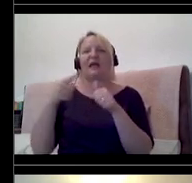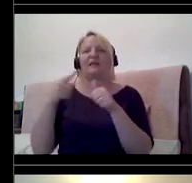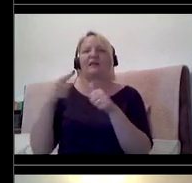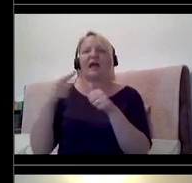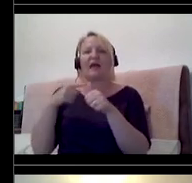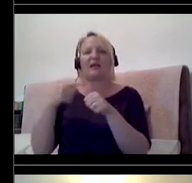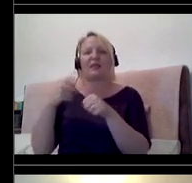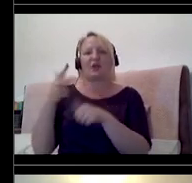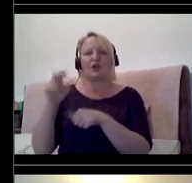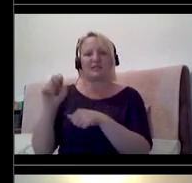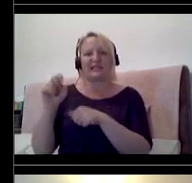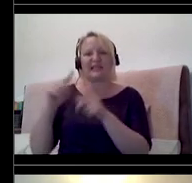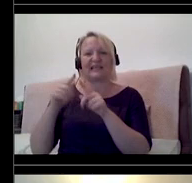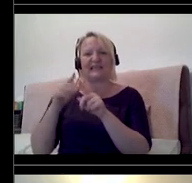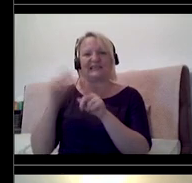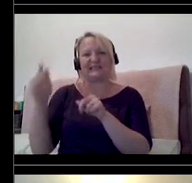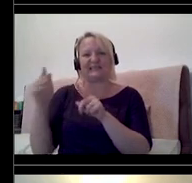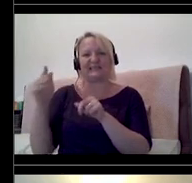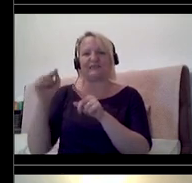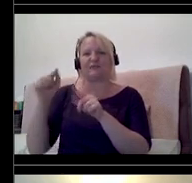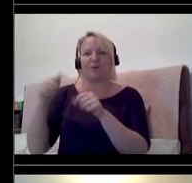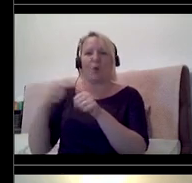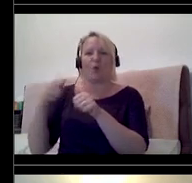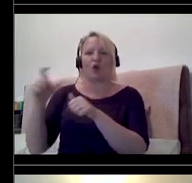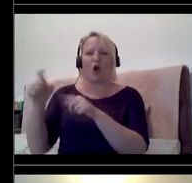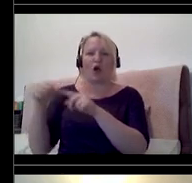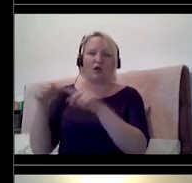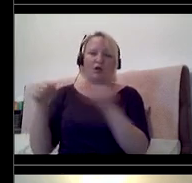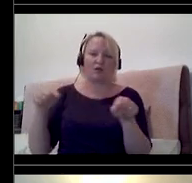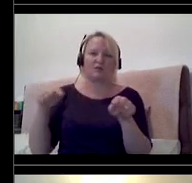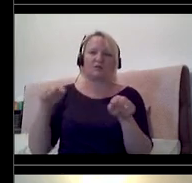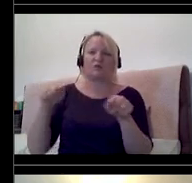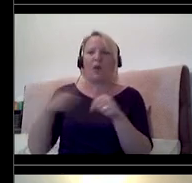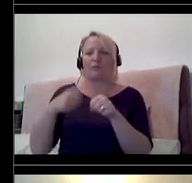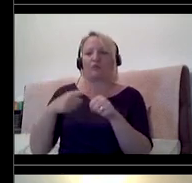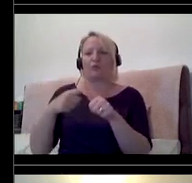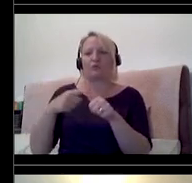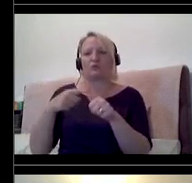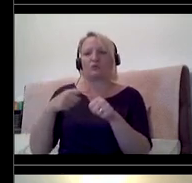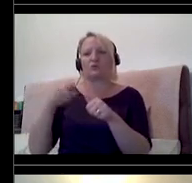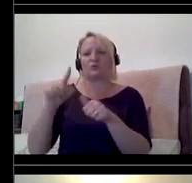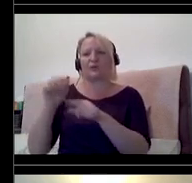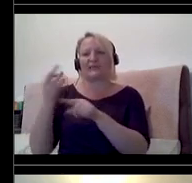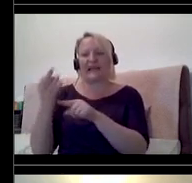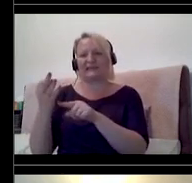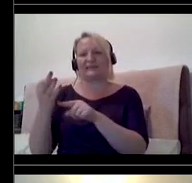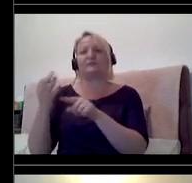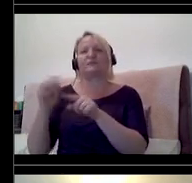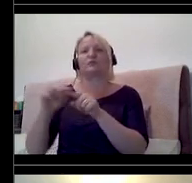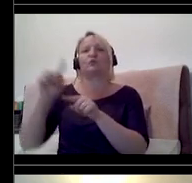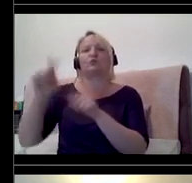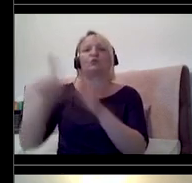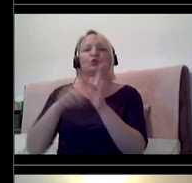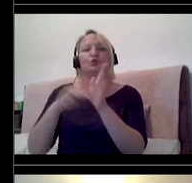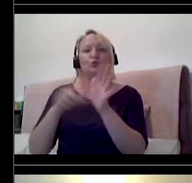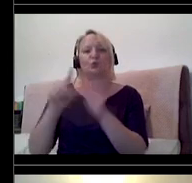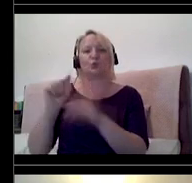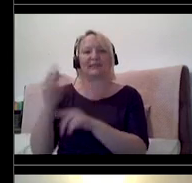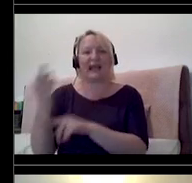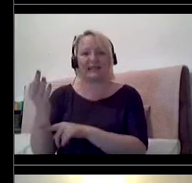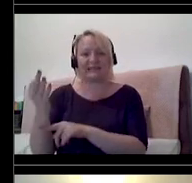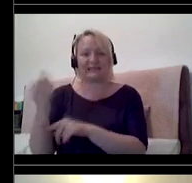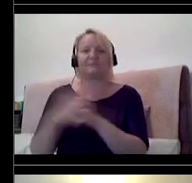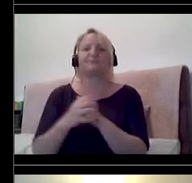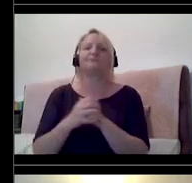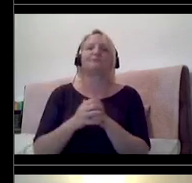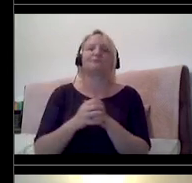Cock for a 3-month period between April 2028 and June 2028. During the switch over